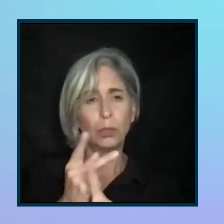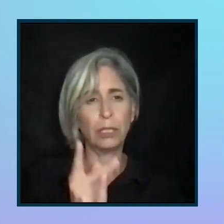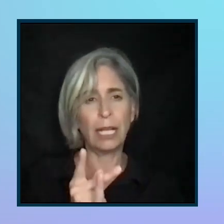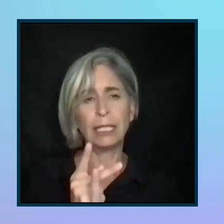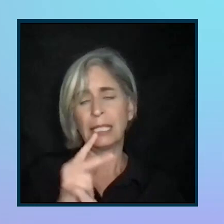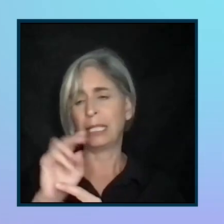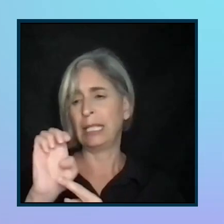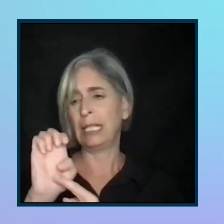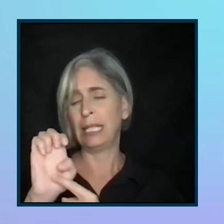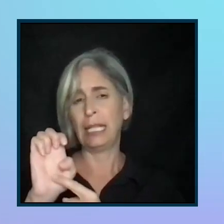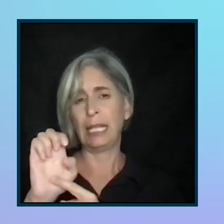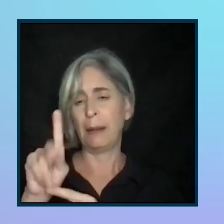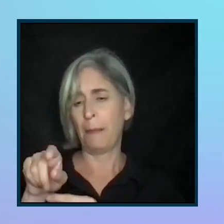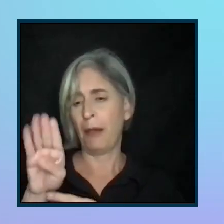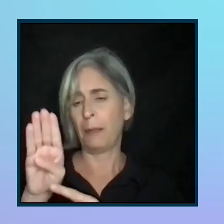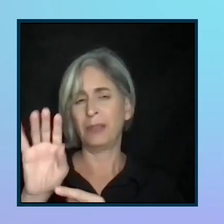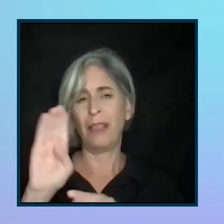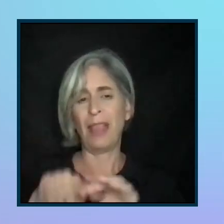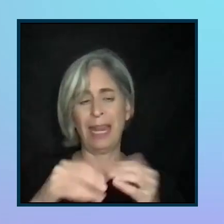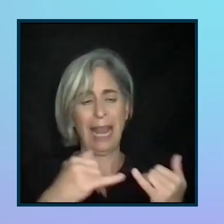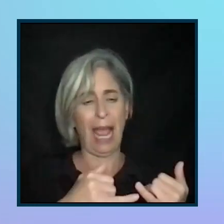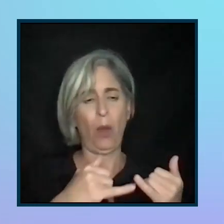than what we are seeing today.